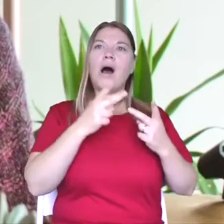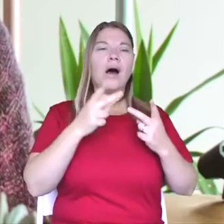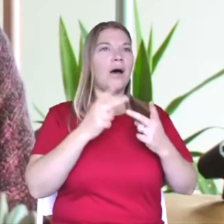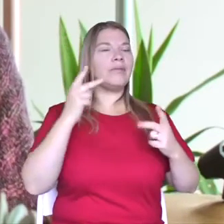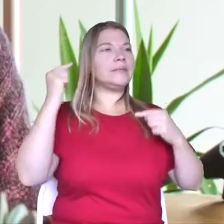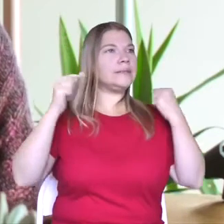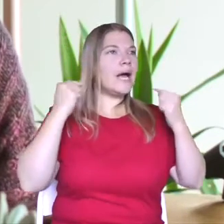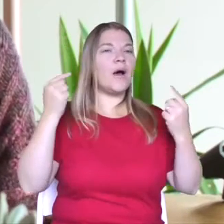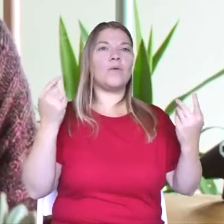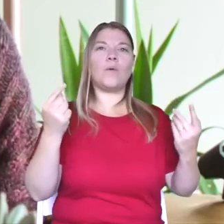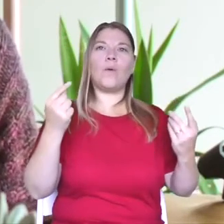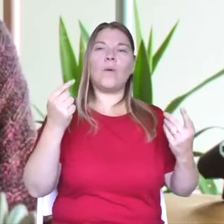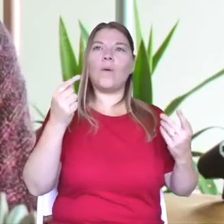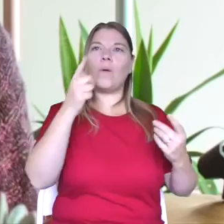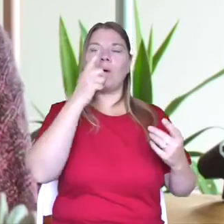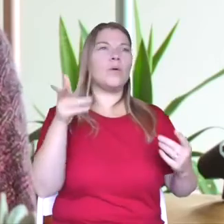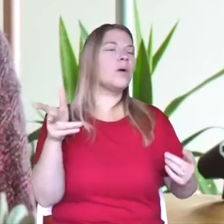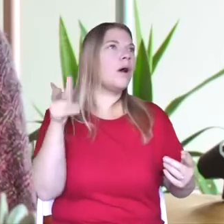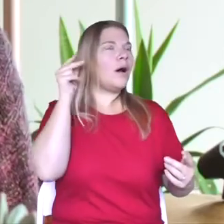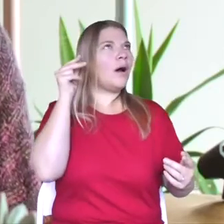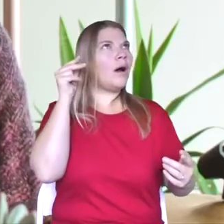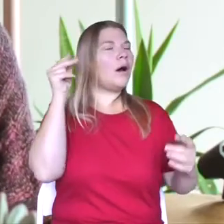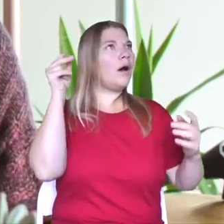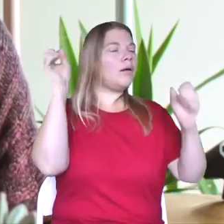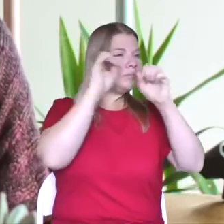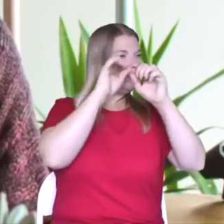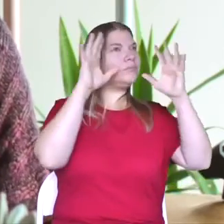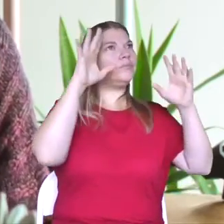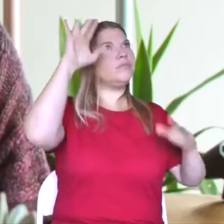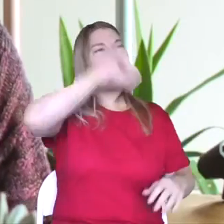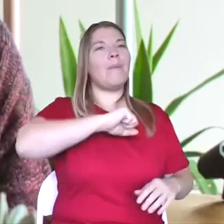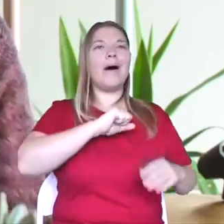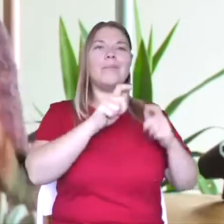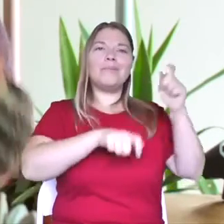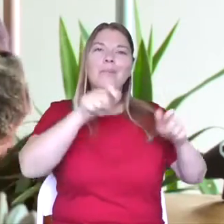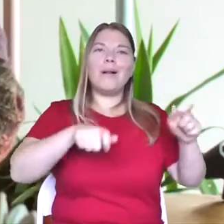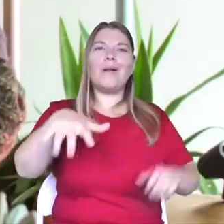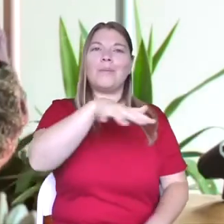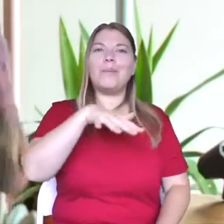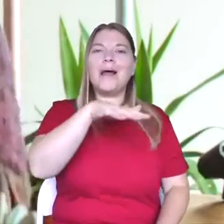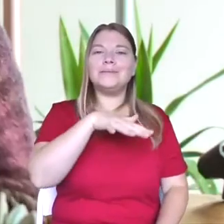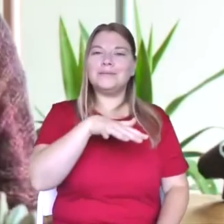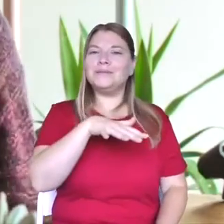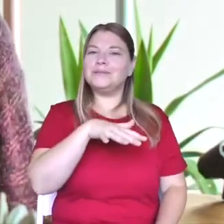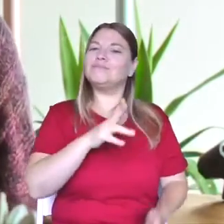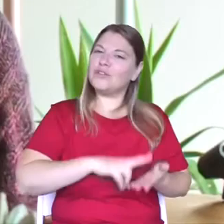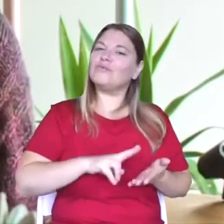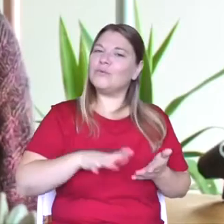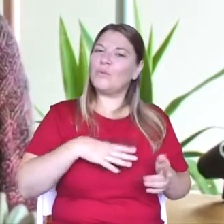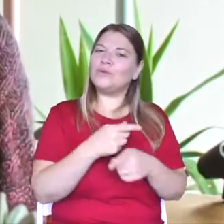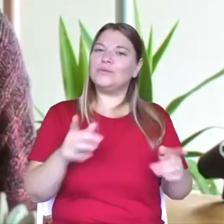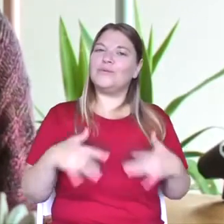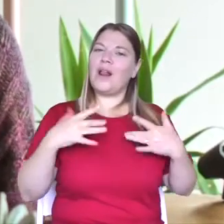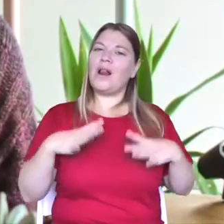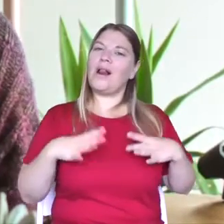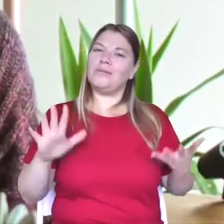or feelings. This is natural and something for you to enjoy. If you have a pair of headphones or a speaker, it